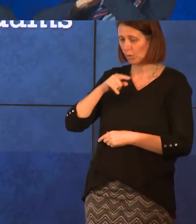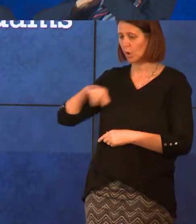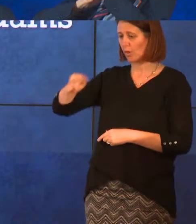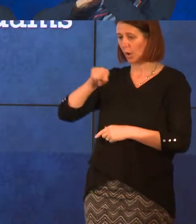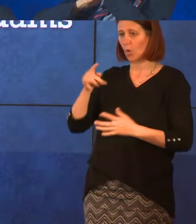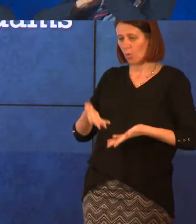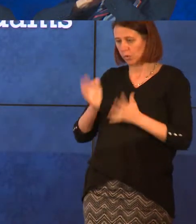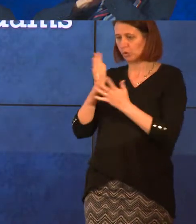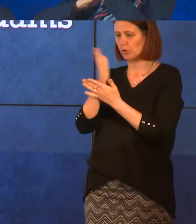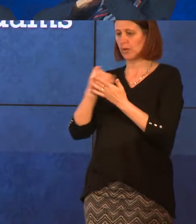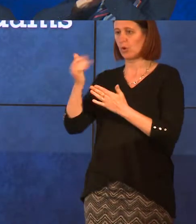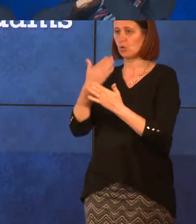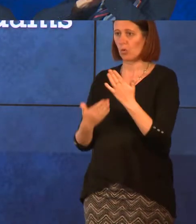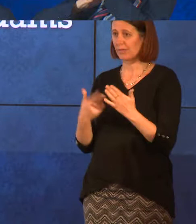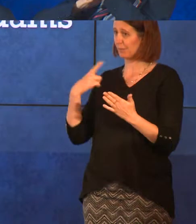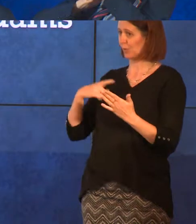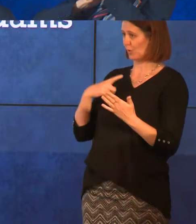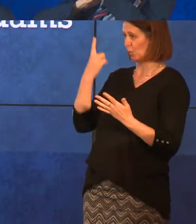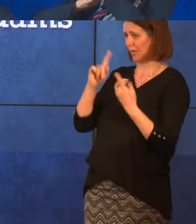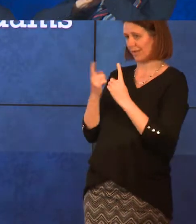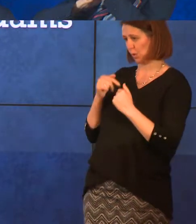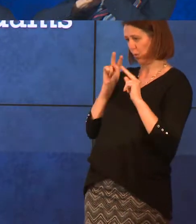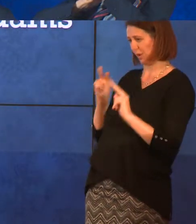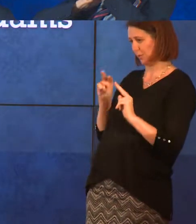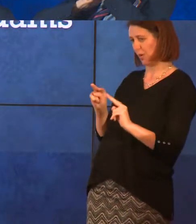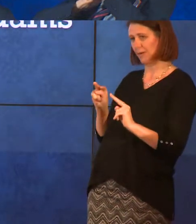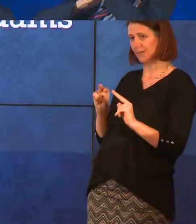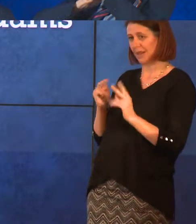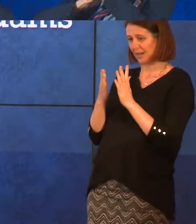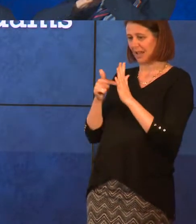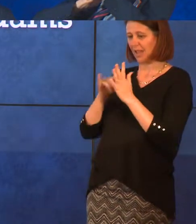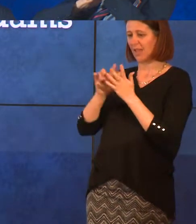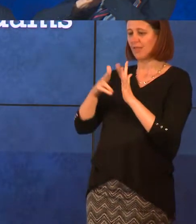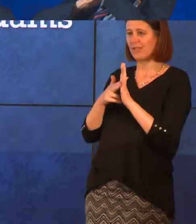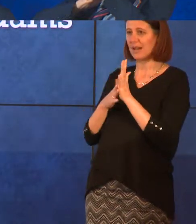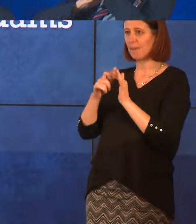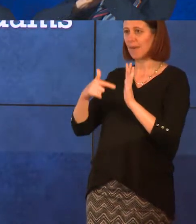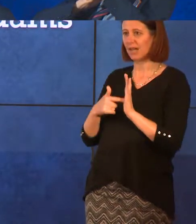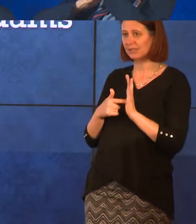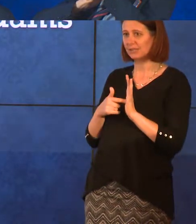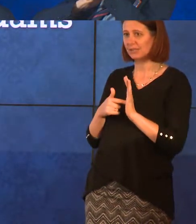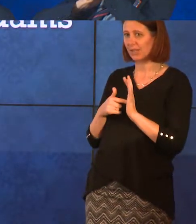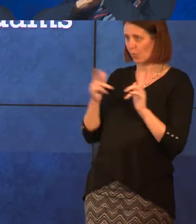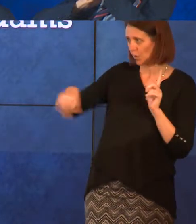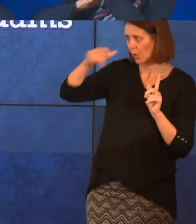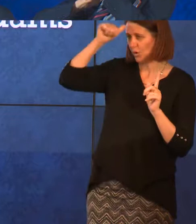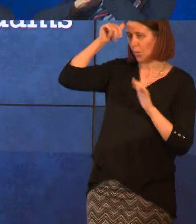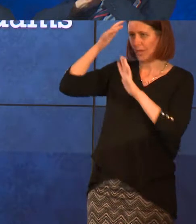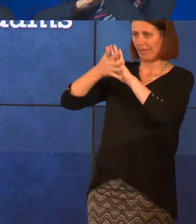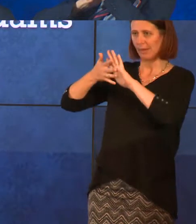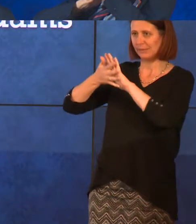to share their stories, because one of the things we observed is that thin markets and market failure, while all of us in the room know what it